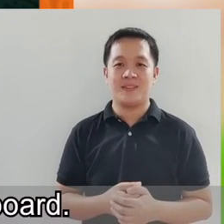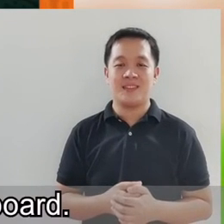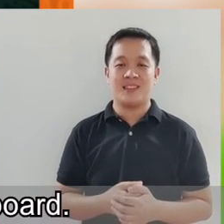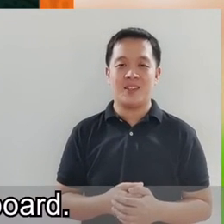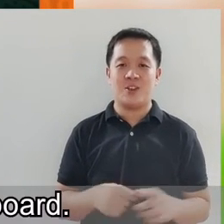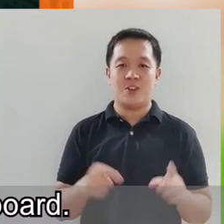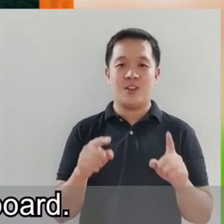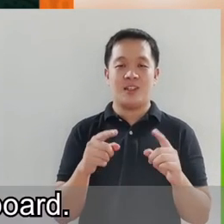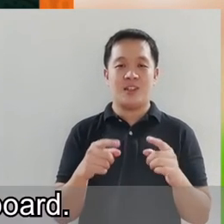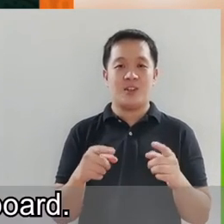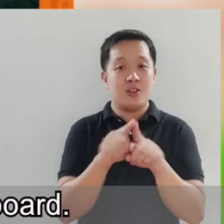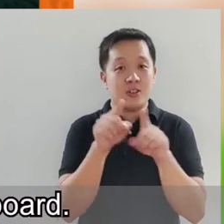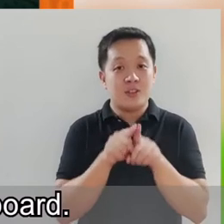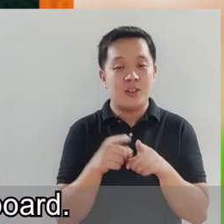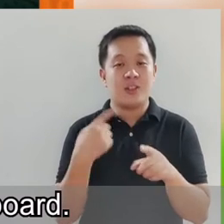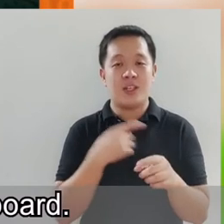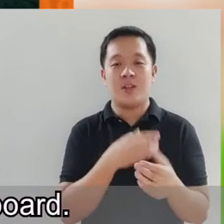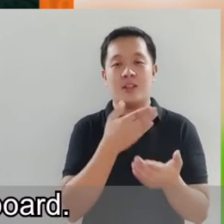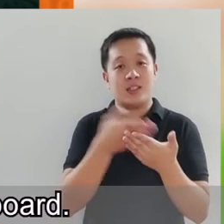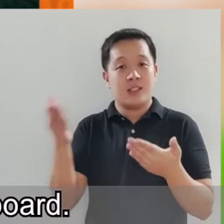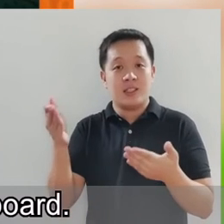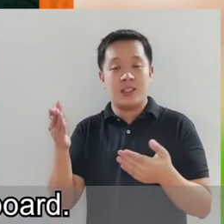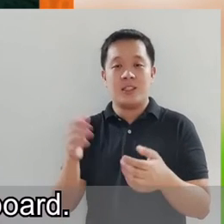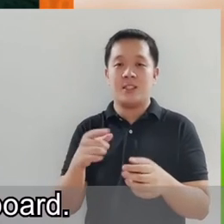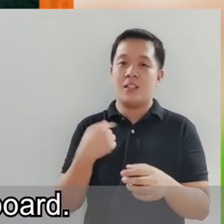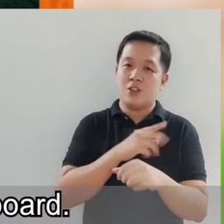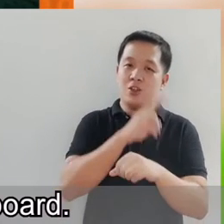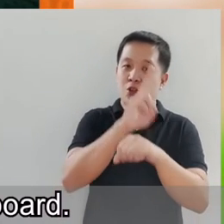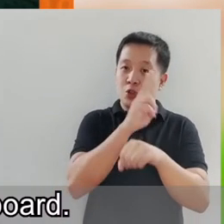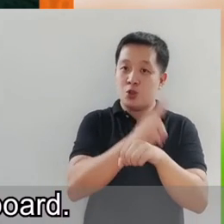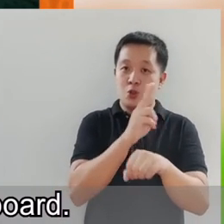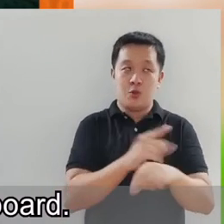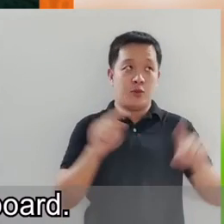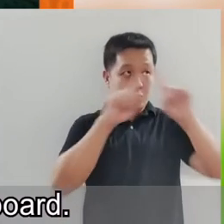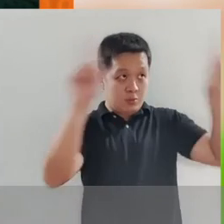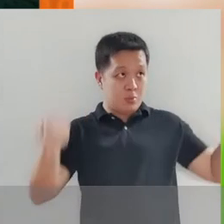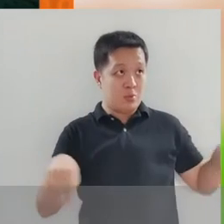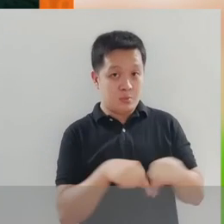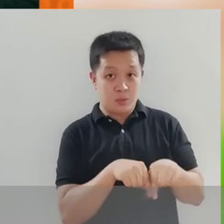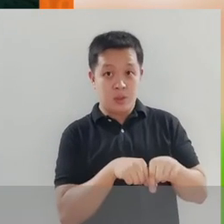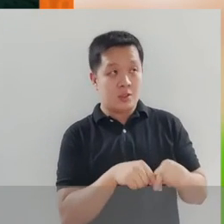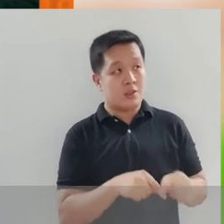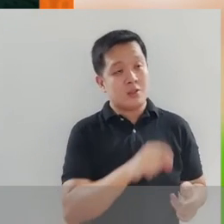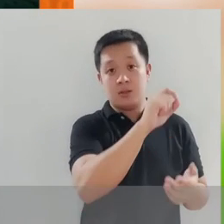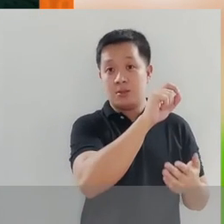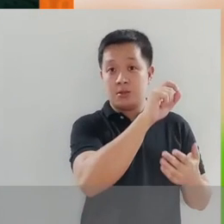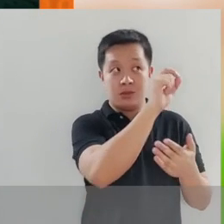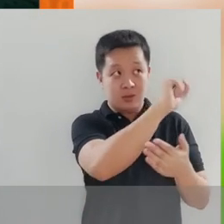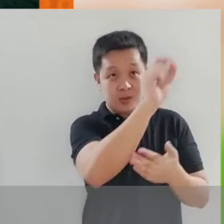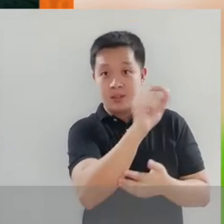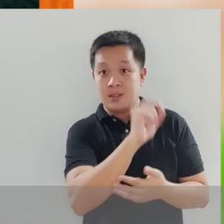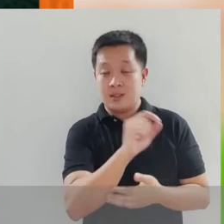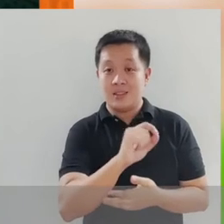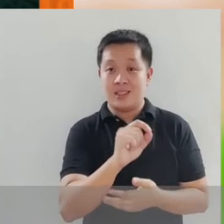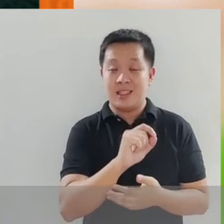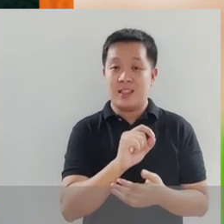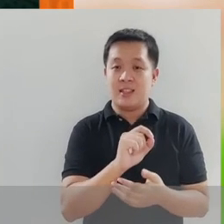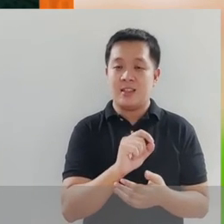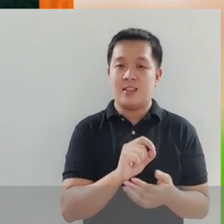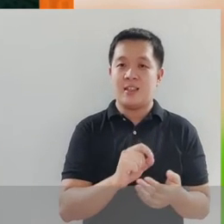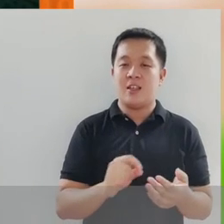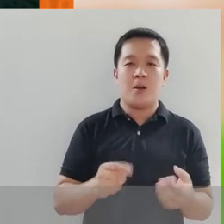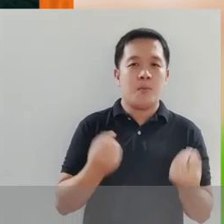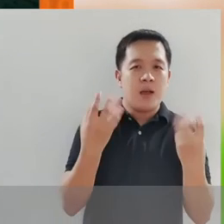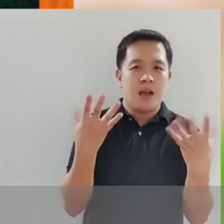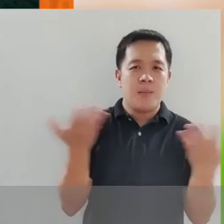Then we have a thing that is used for writing on the board. We have lots of this in school.